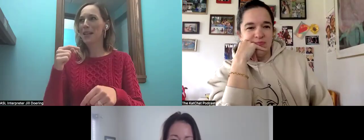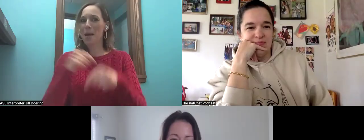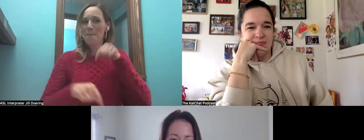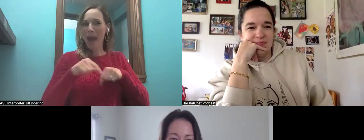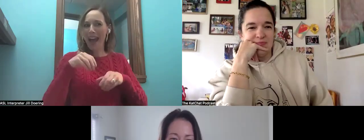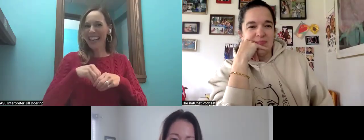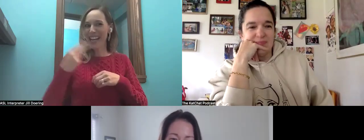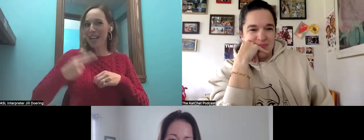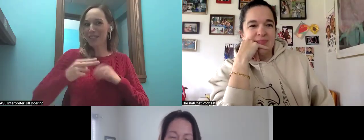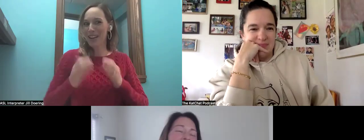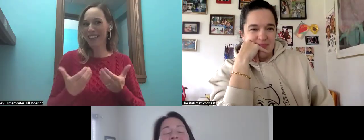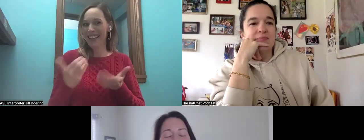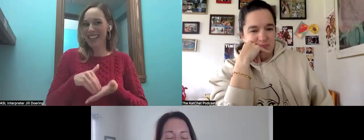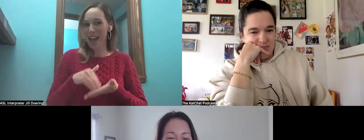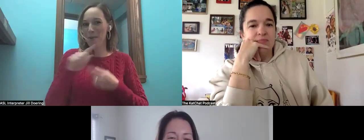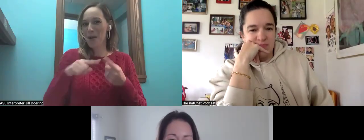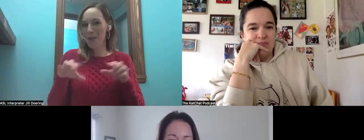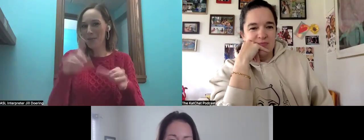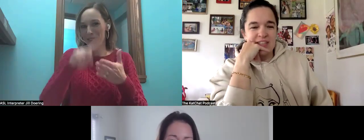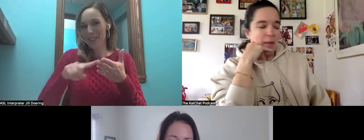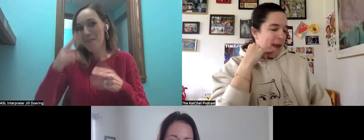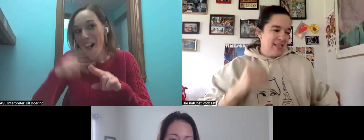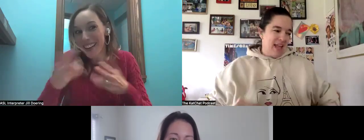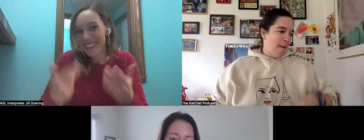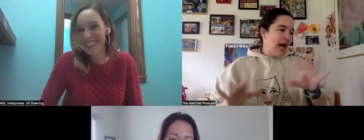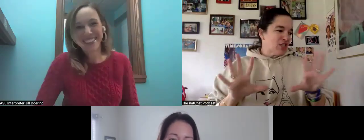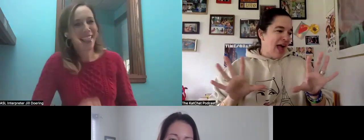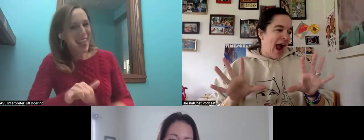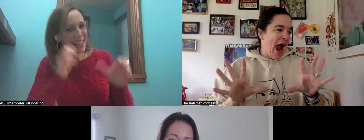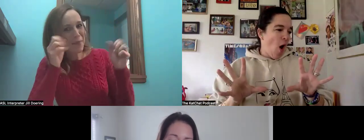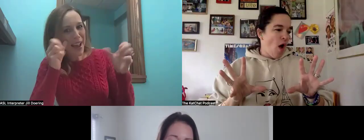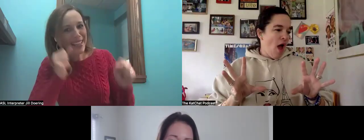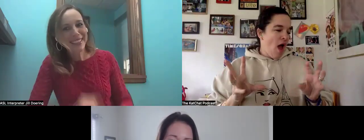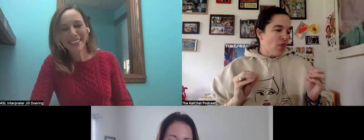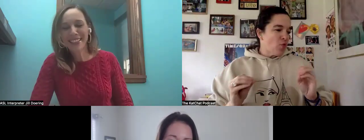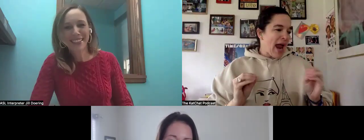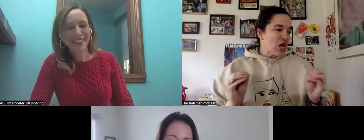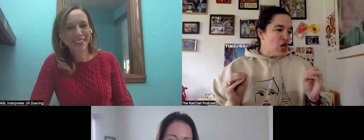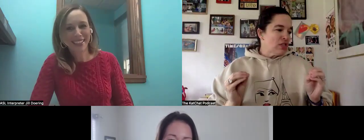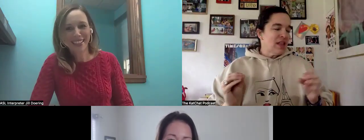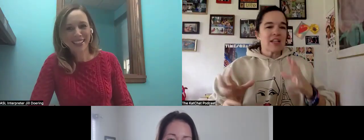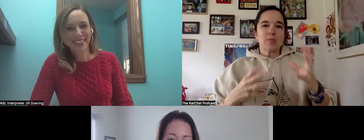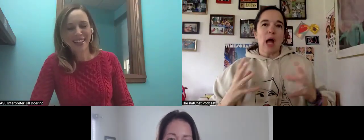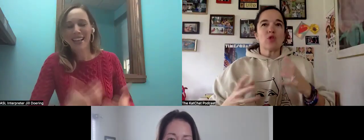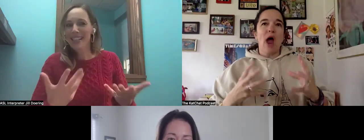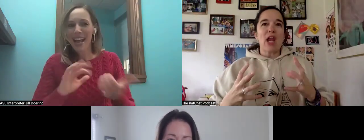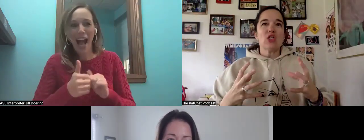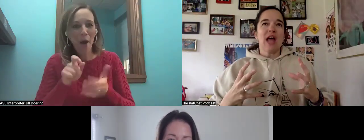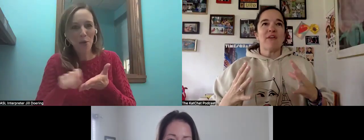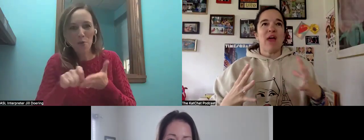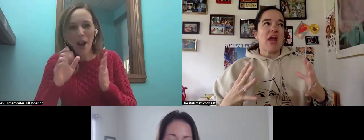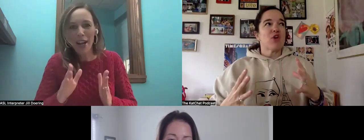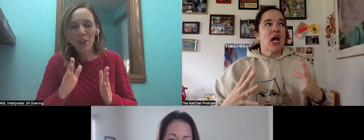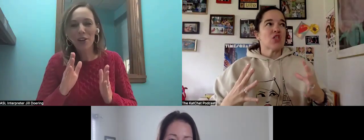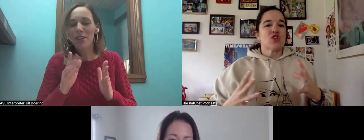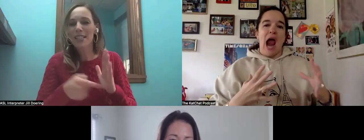research. So it's fun. That's amazing. I mean, I just like how the writers, like sometimes the writers have